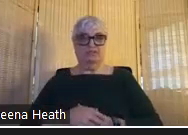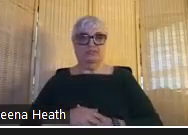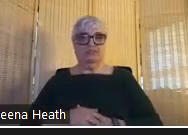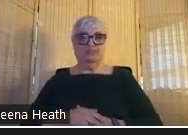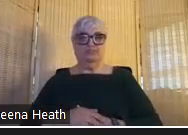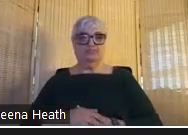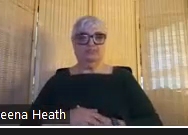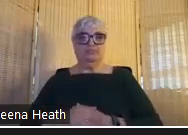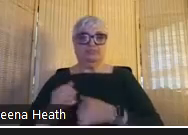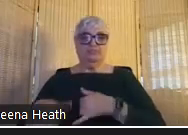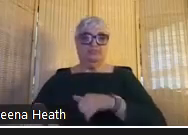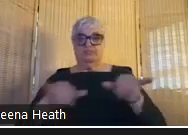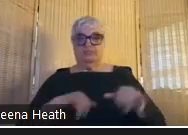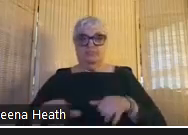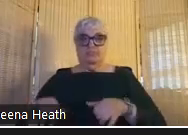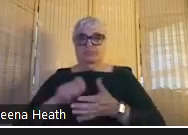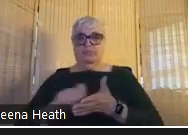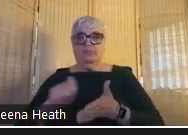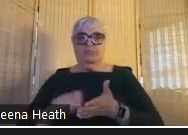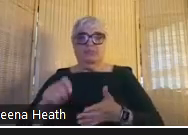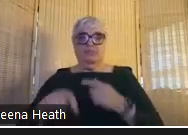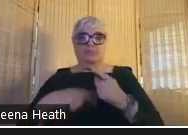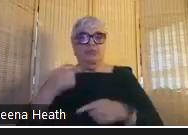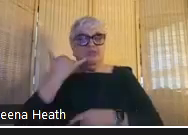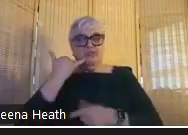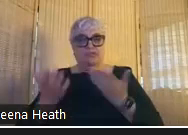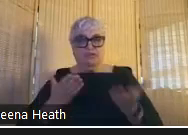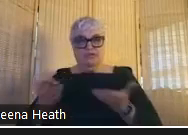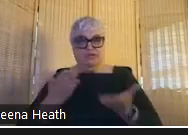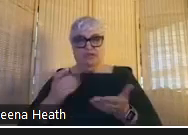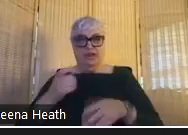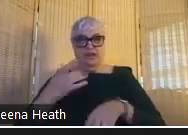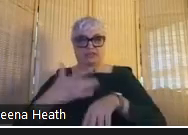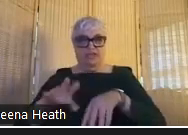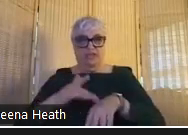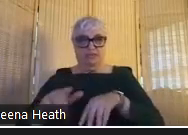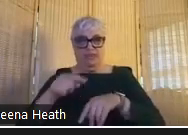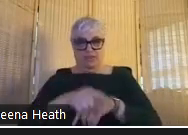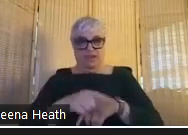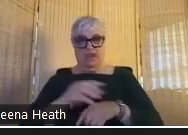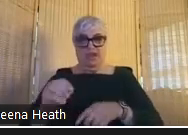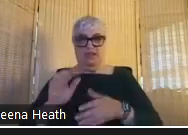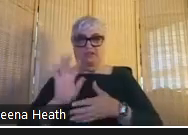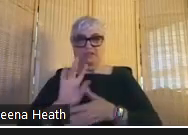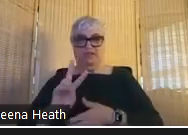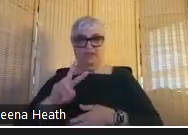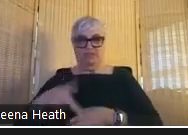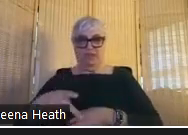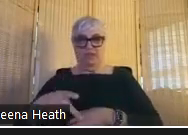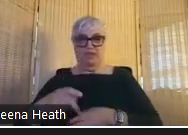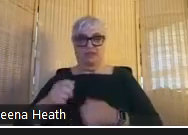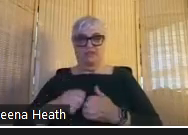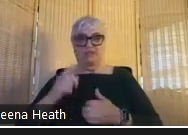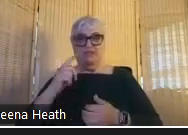is a standard written in around telephone services that needs to be available on site and include video phone for hearing or speech